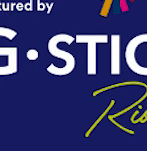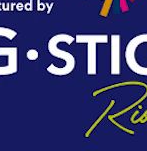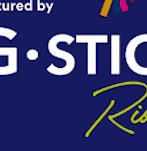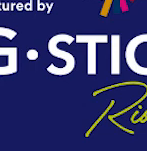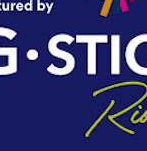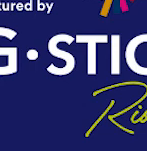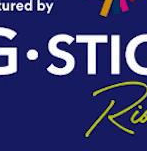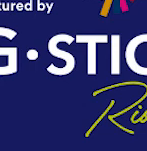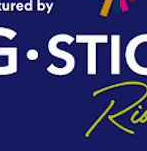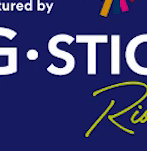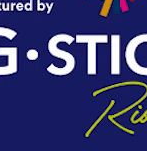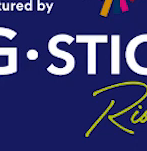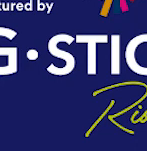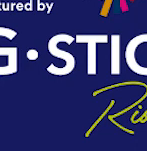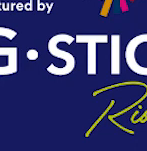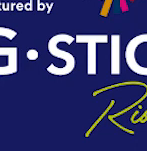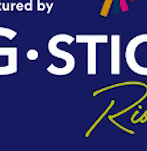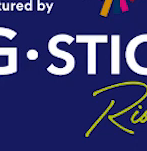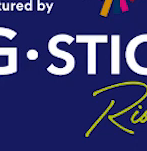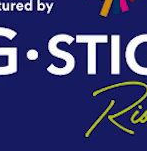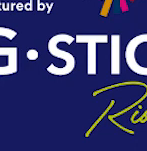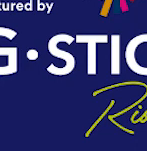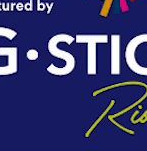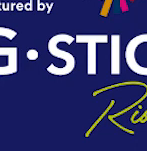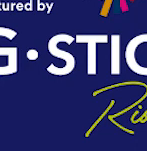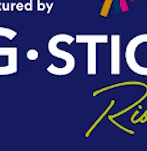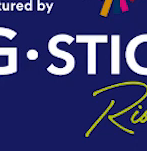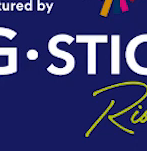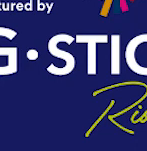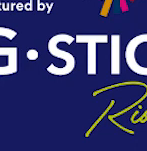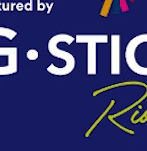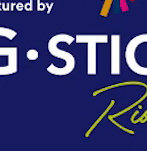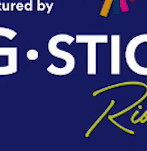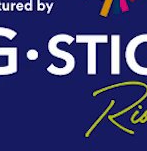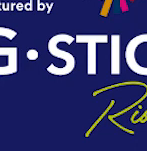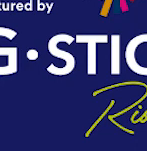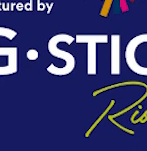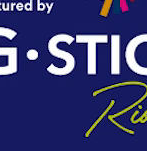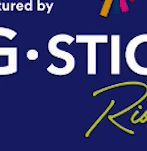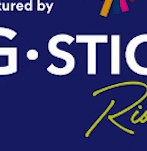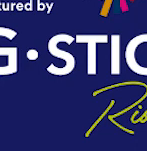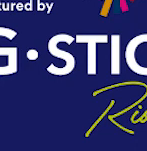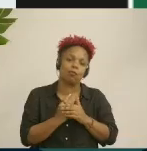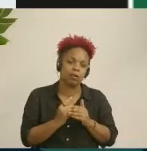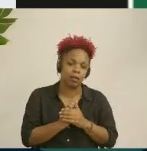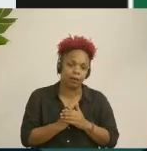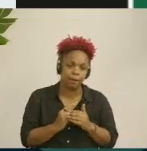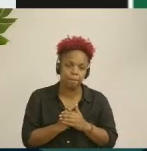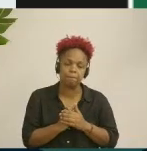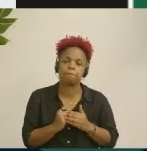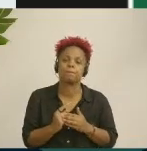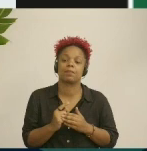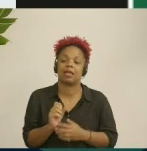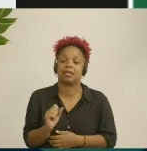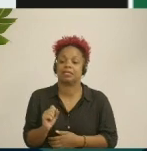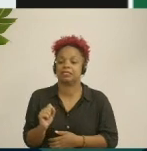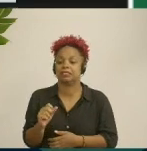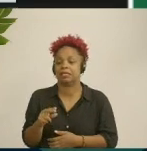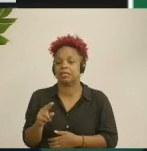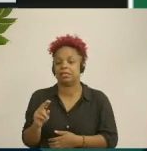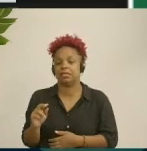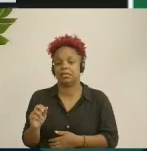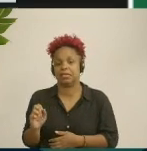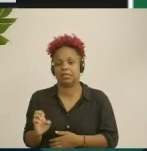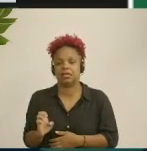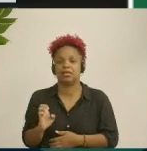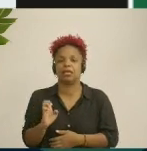So thank you very much for having me. SDSN Canada, this represents our work, but also the work of our collaborators across a